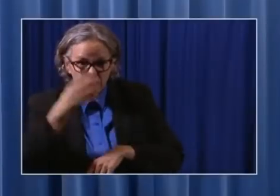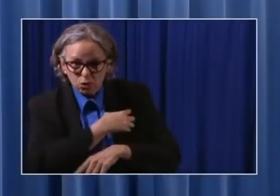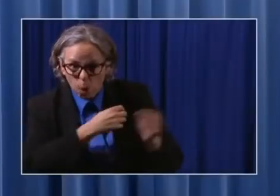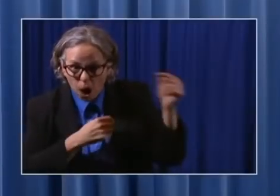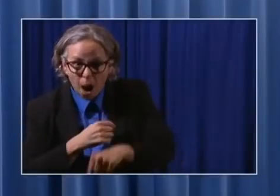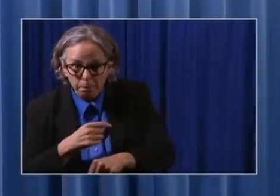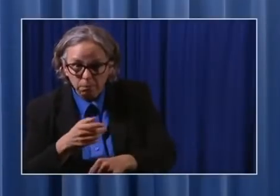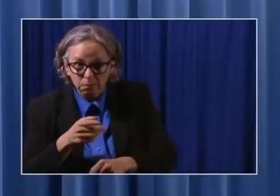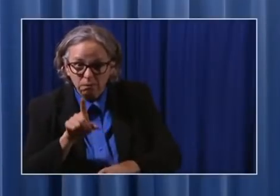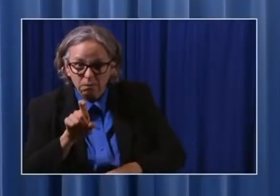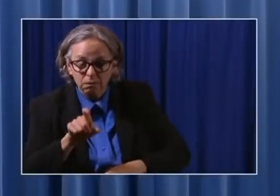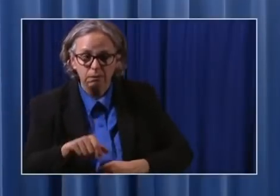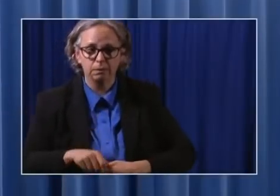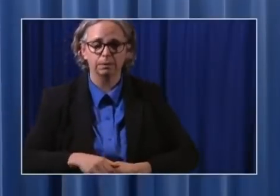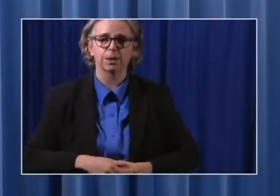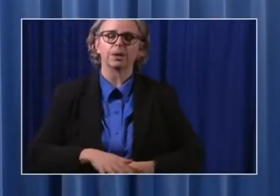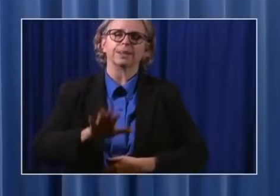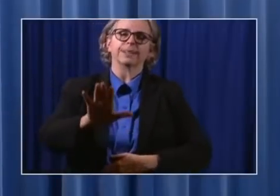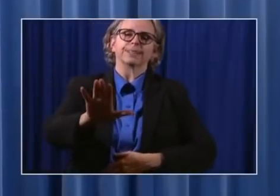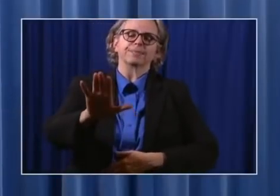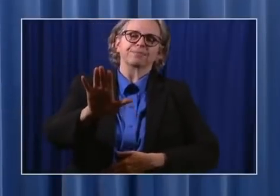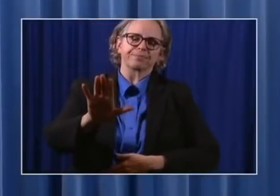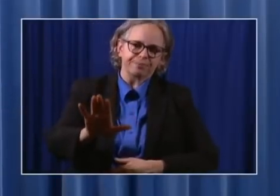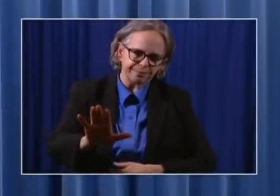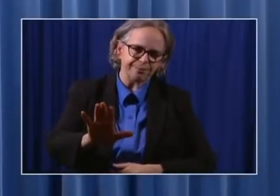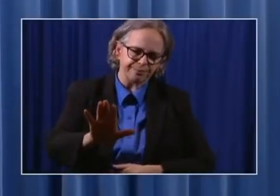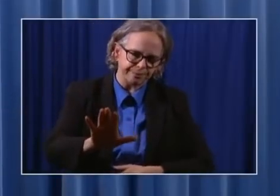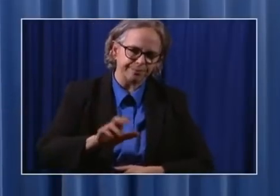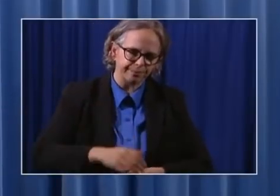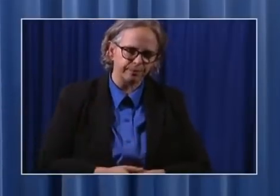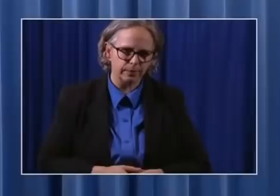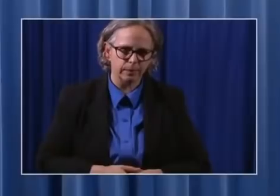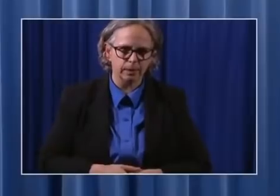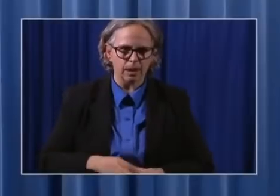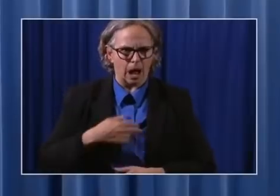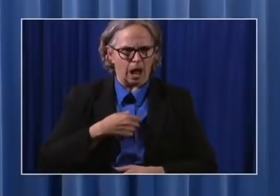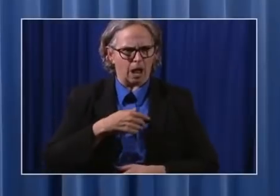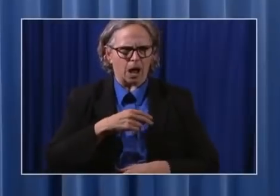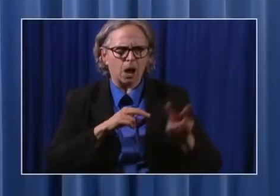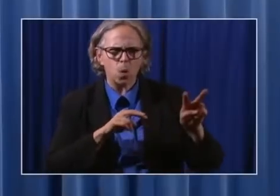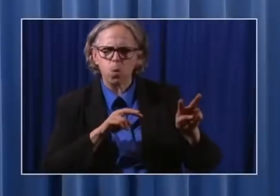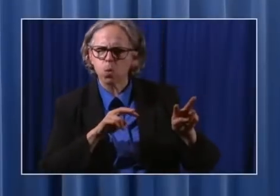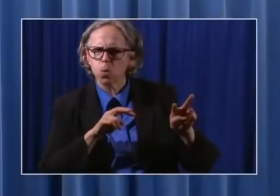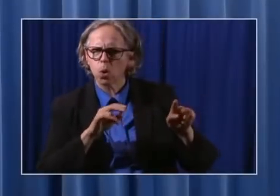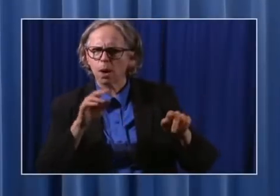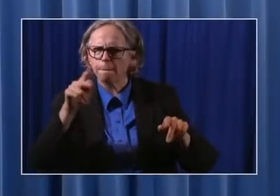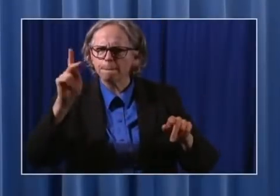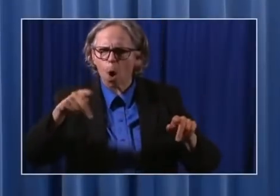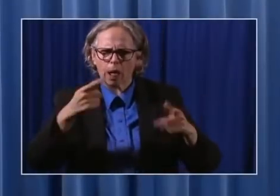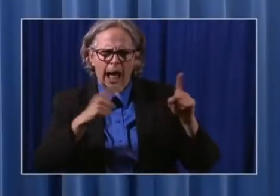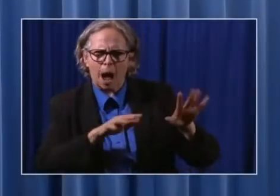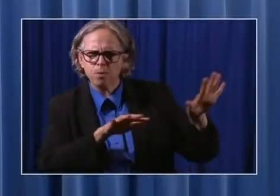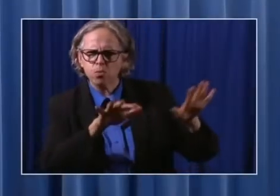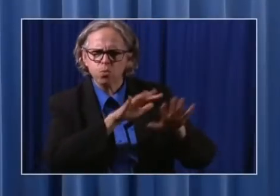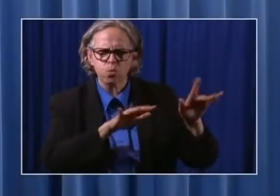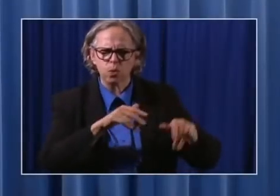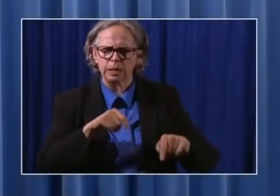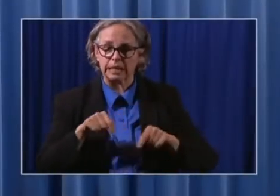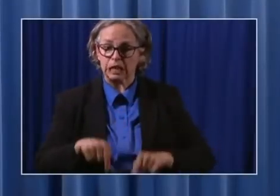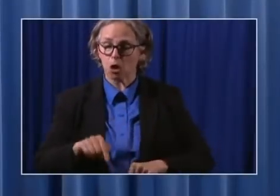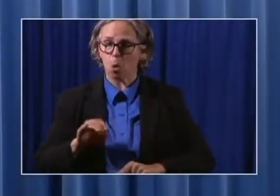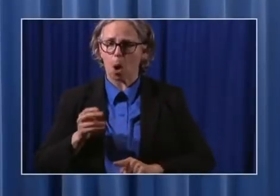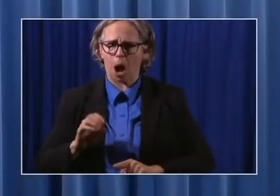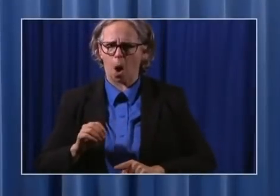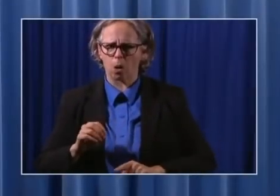Look, all I know is what's been reported on the news. In Ohio, we have a close working